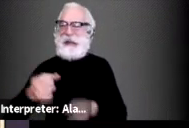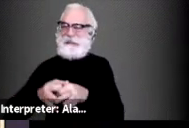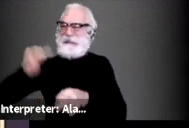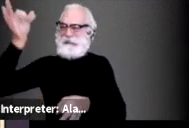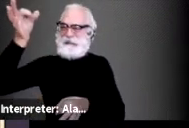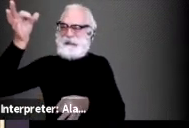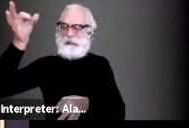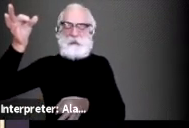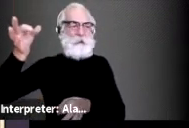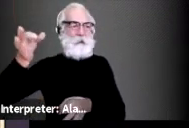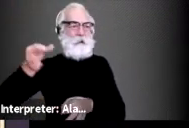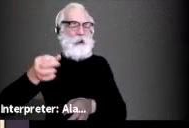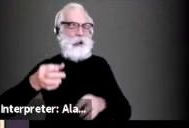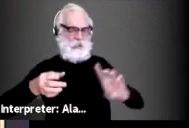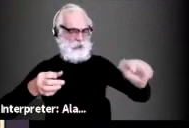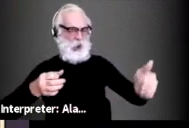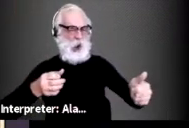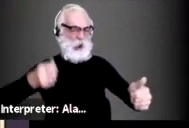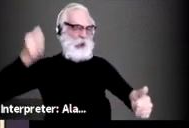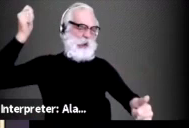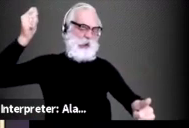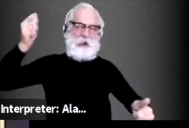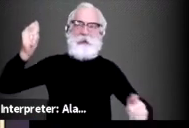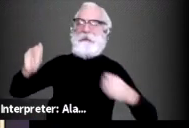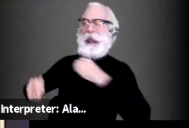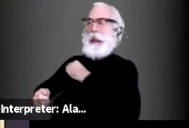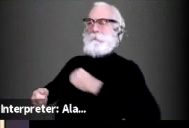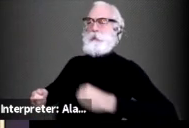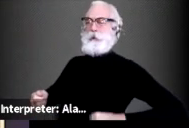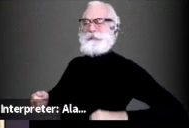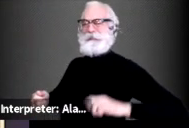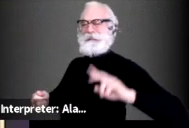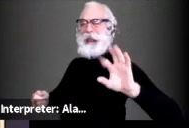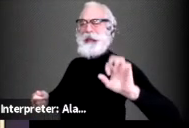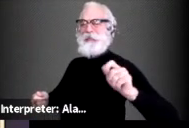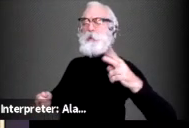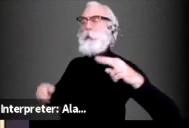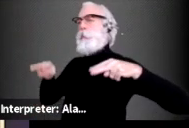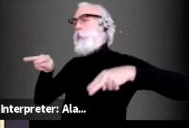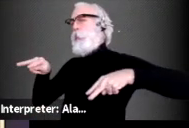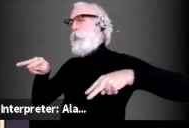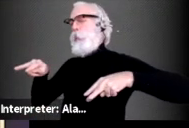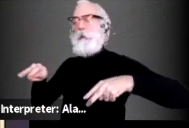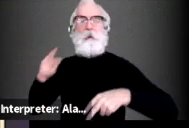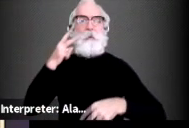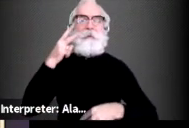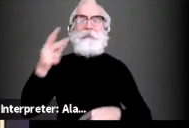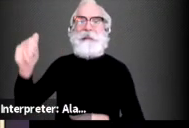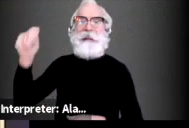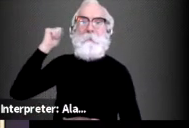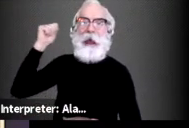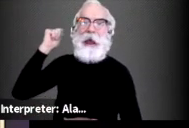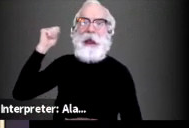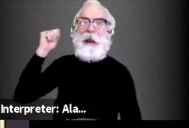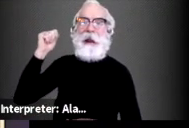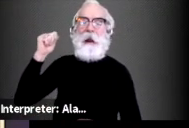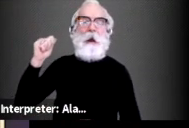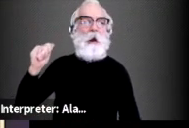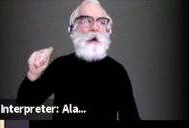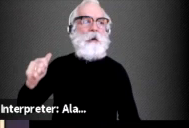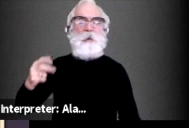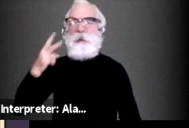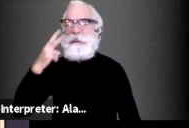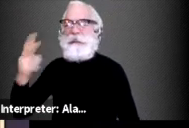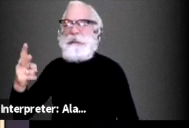on. In the background, John Paul Jones whips a crowned woman,